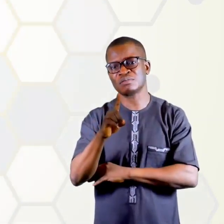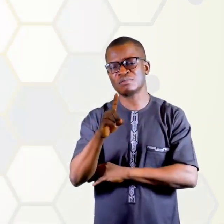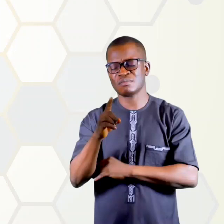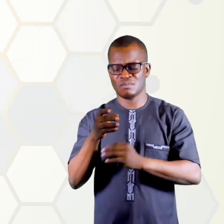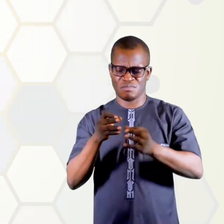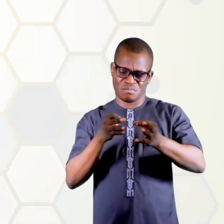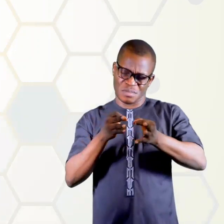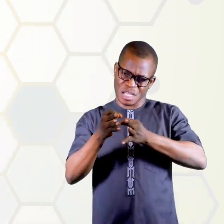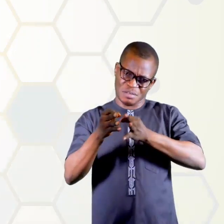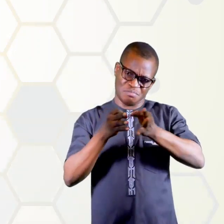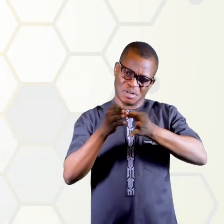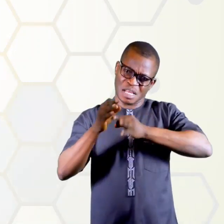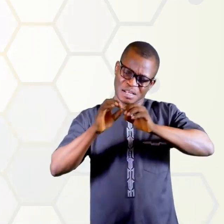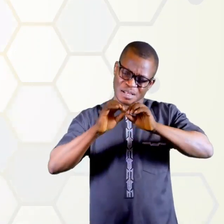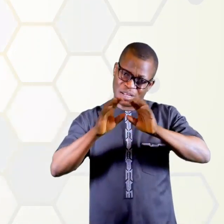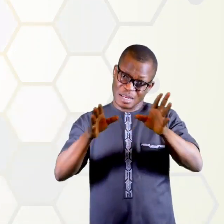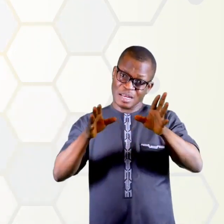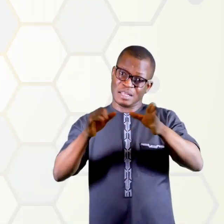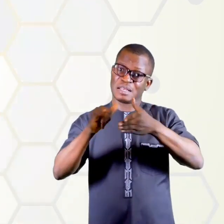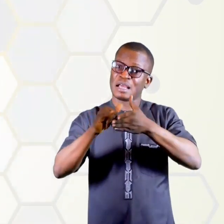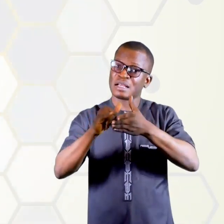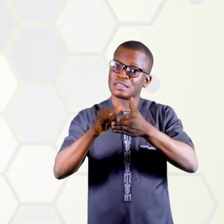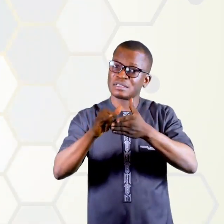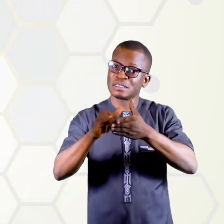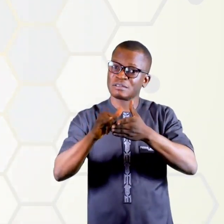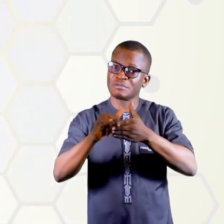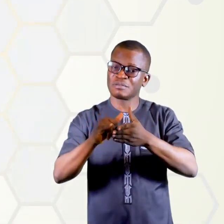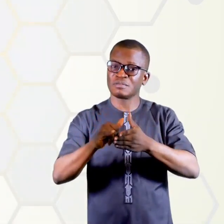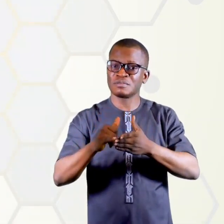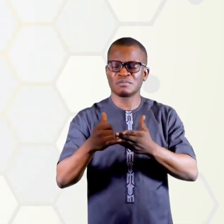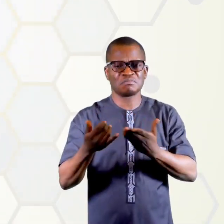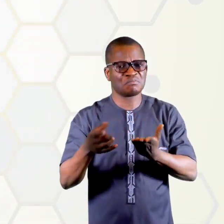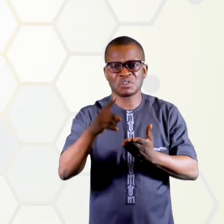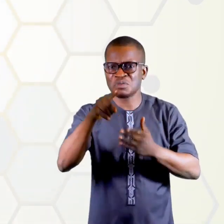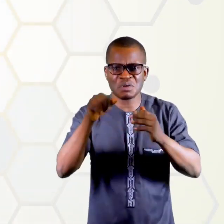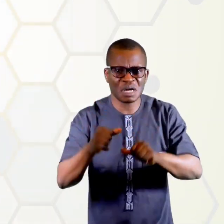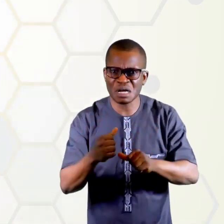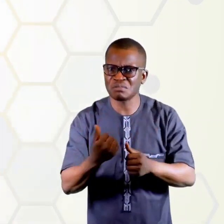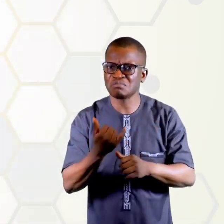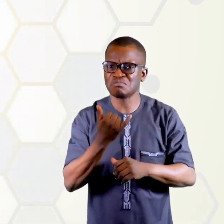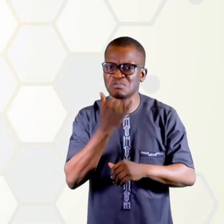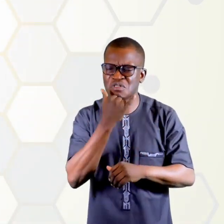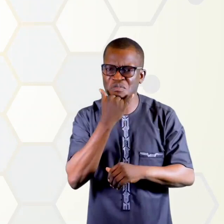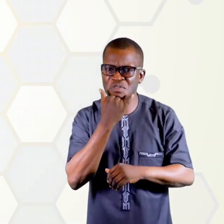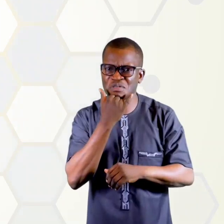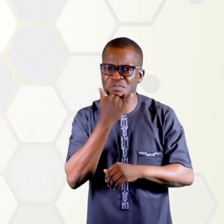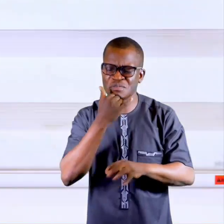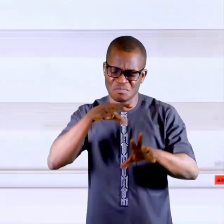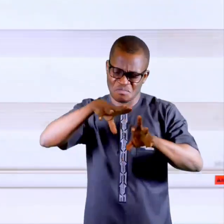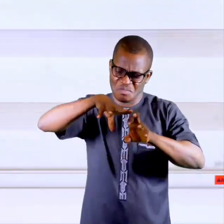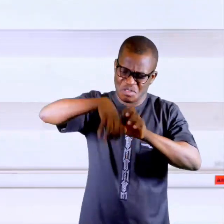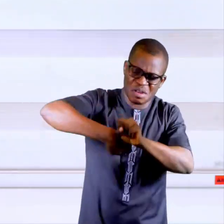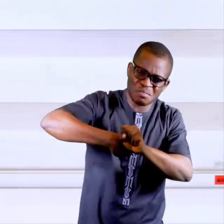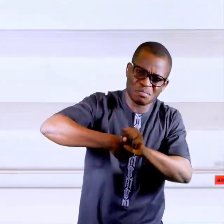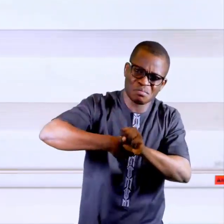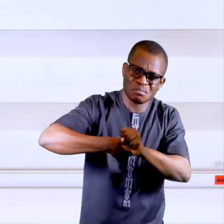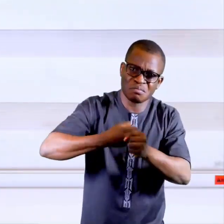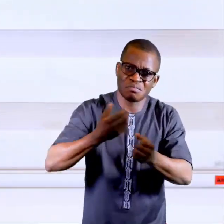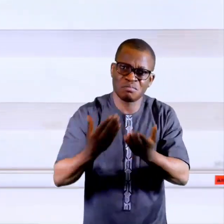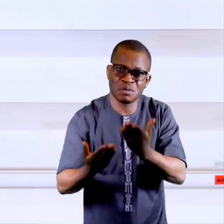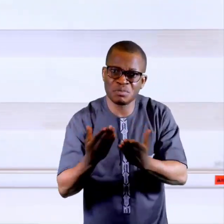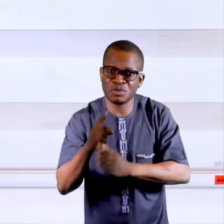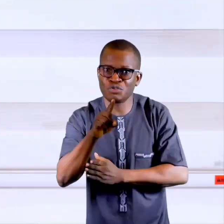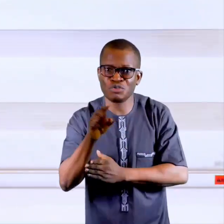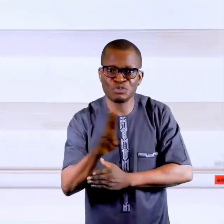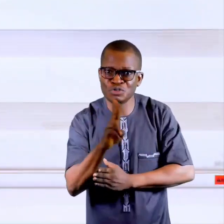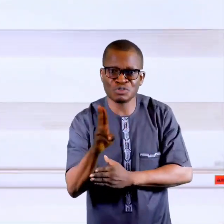Act, made us to understand that you can commit rape by